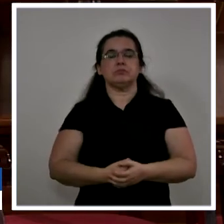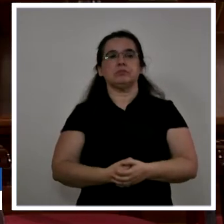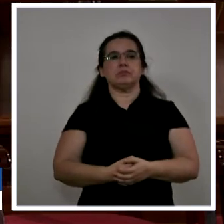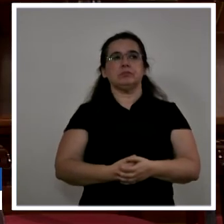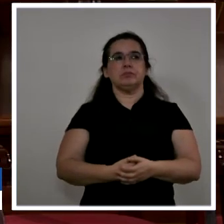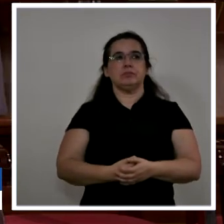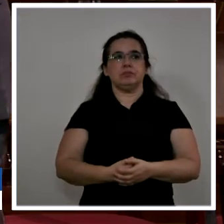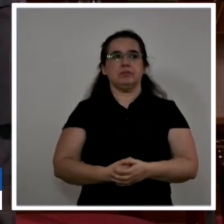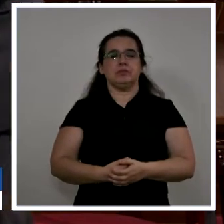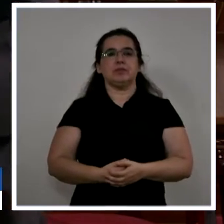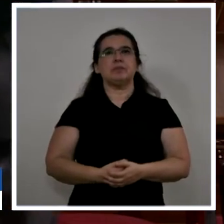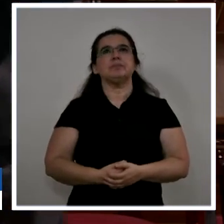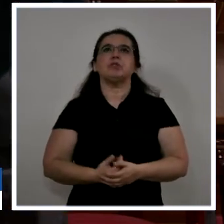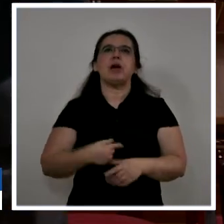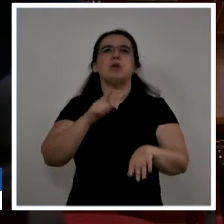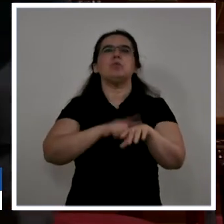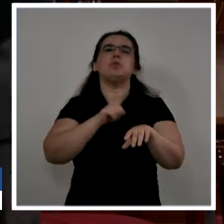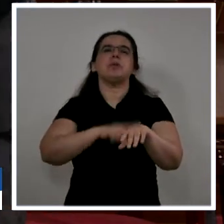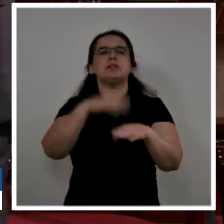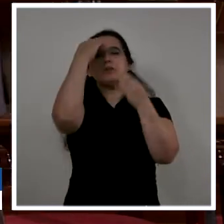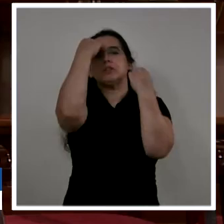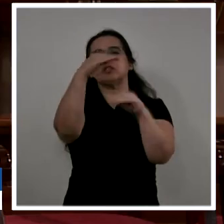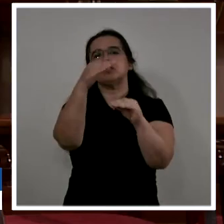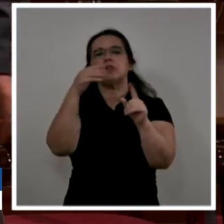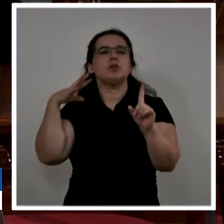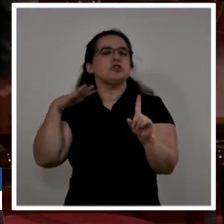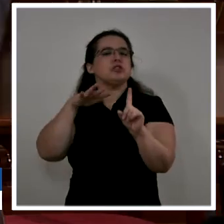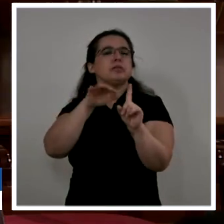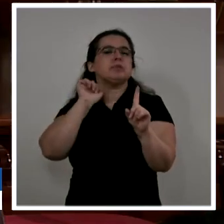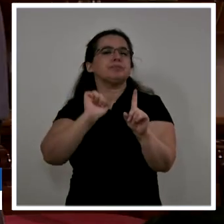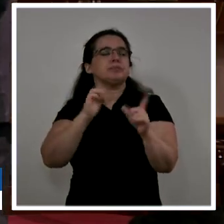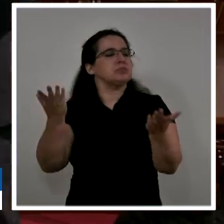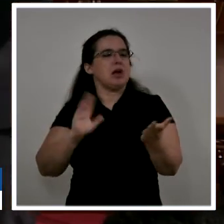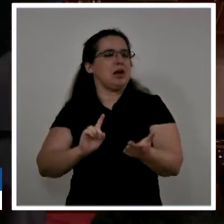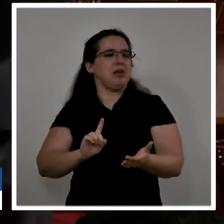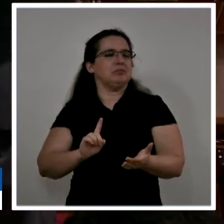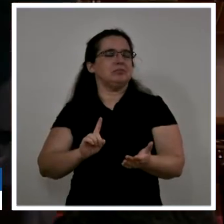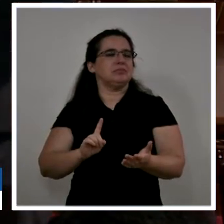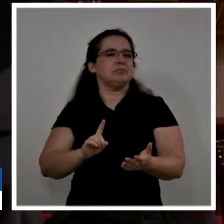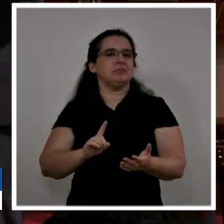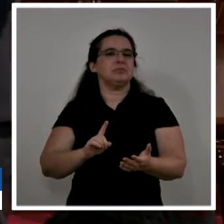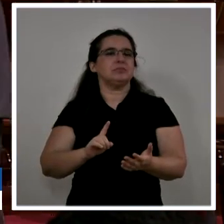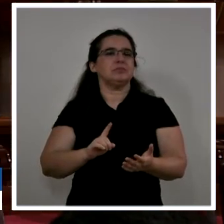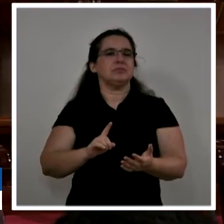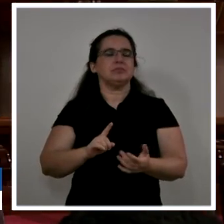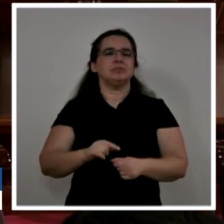moment for his disciples. Não era um momento de ensinamento para os seus discípulos. This was not play acting. Não era,